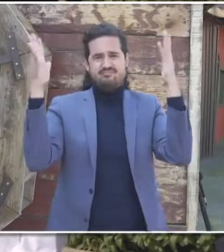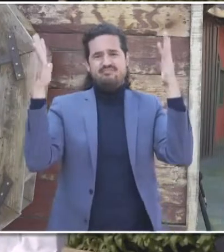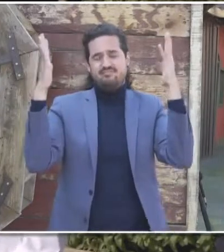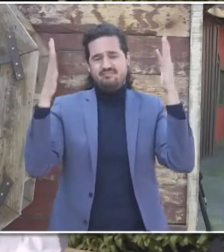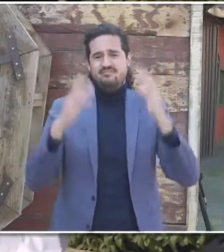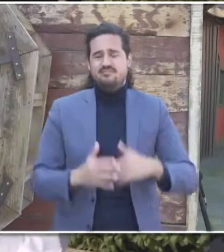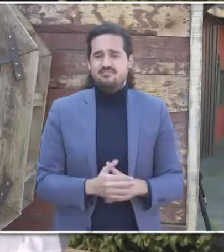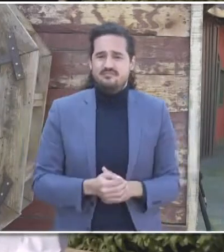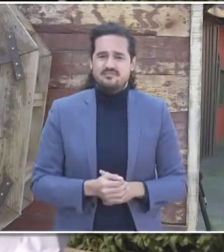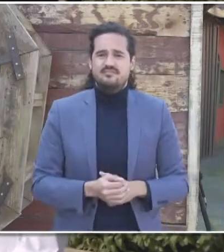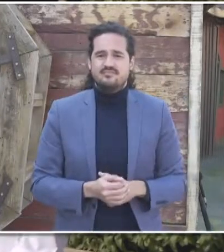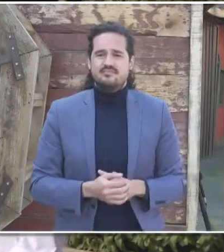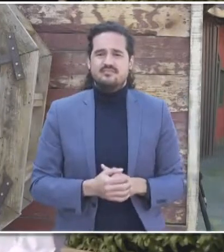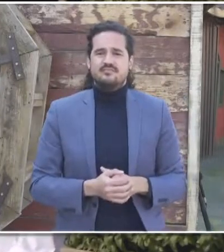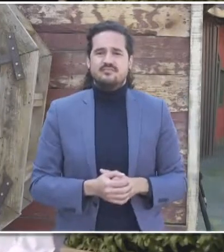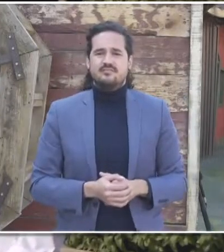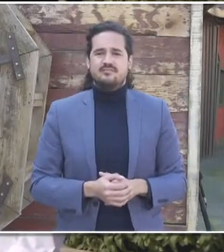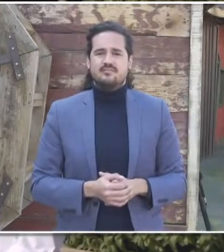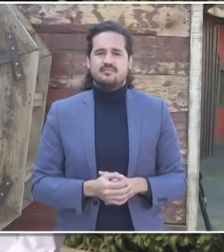our governor